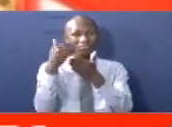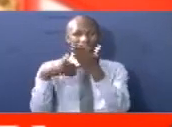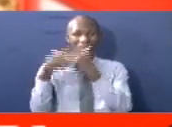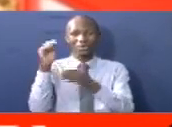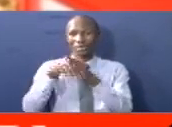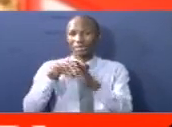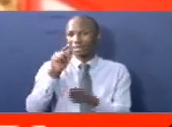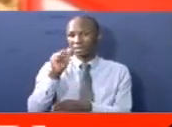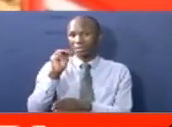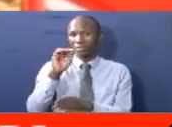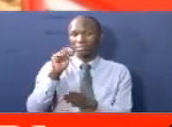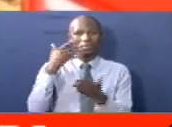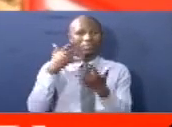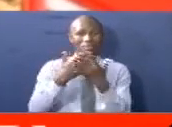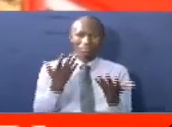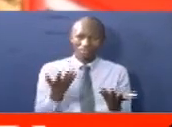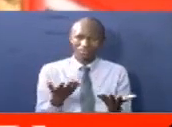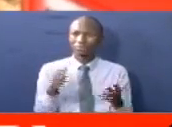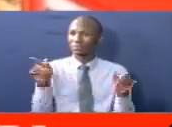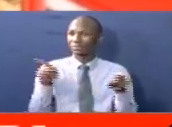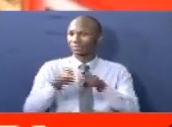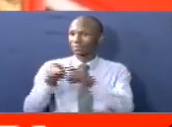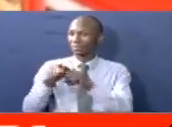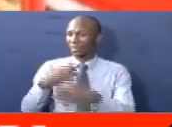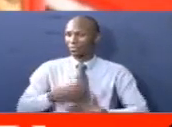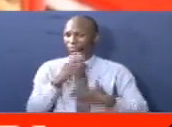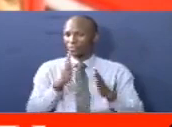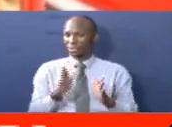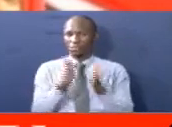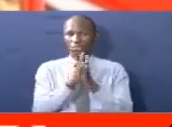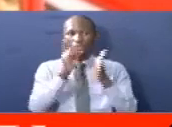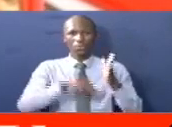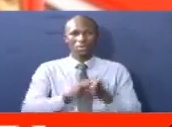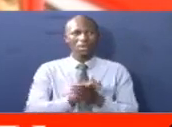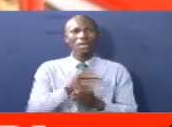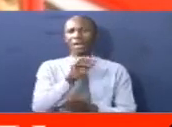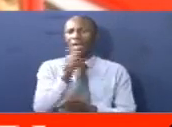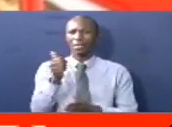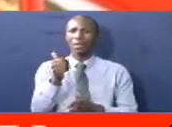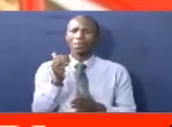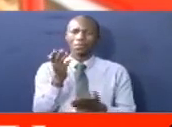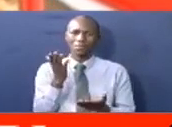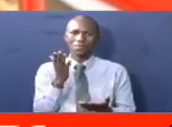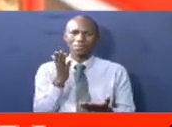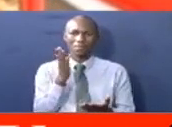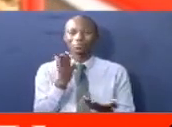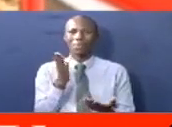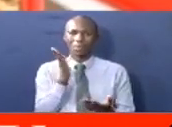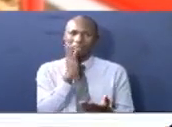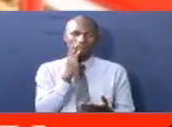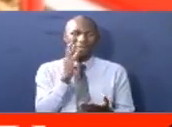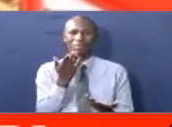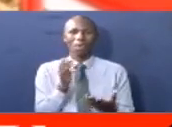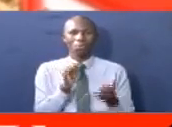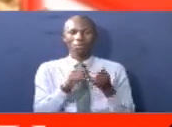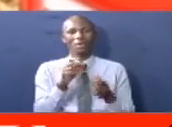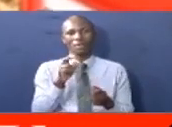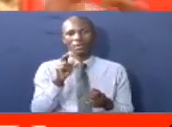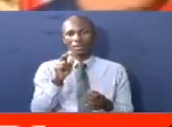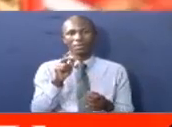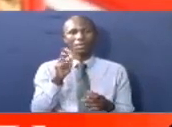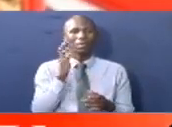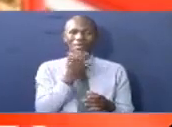committee, where she was also a guest together with Mama Ngina Kenyatta. Not